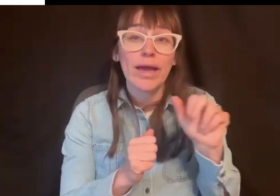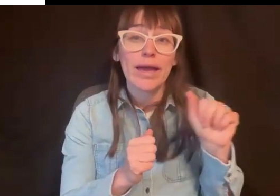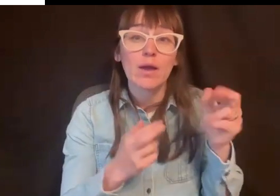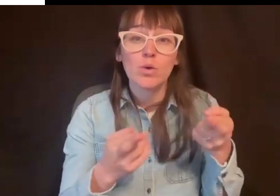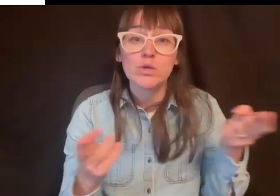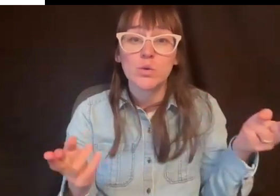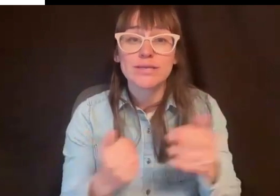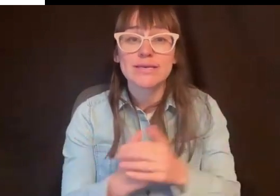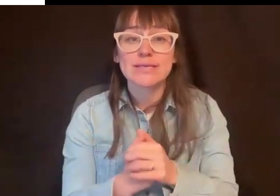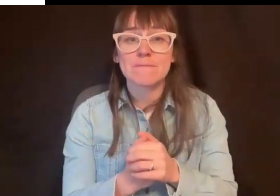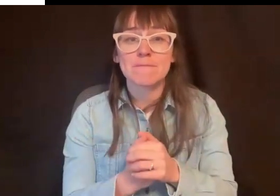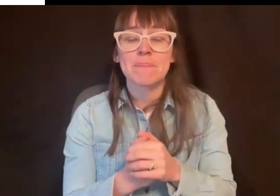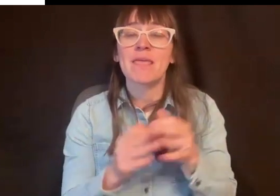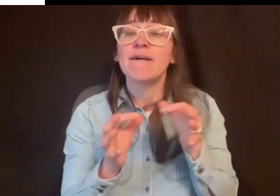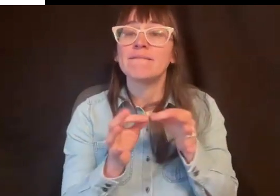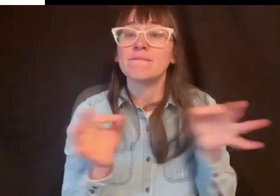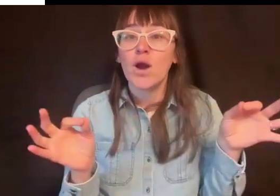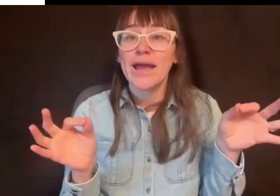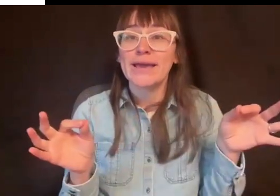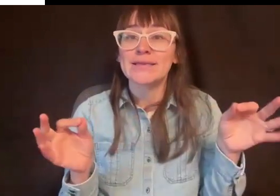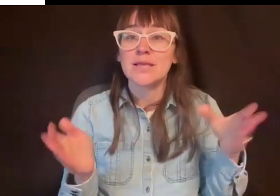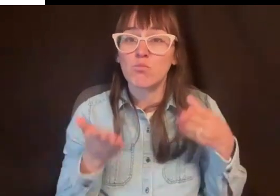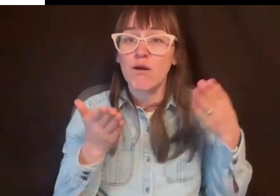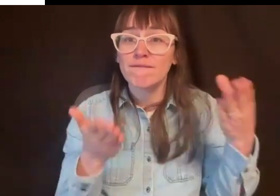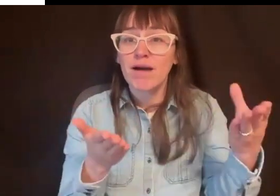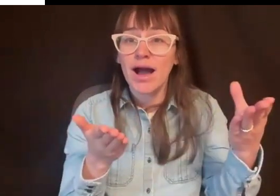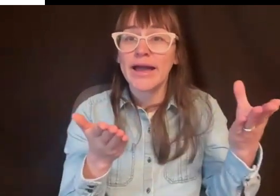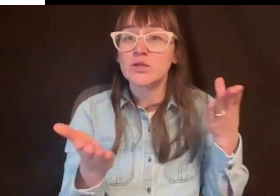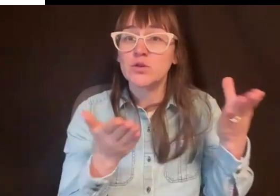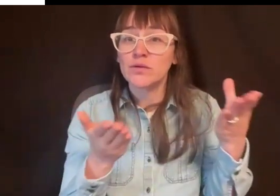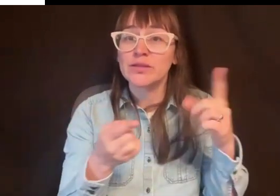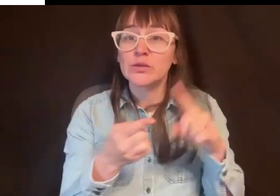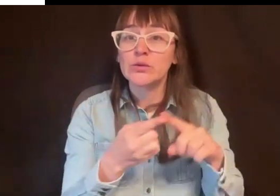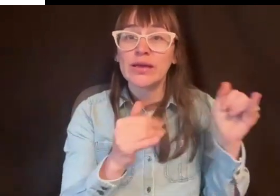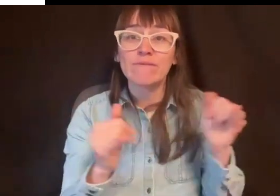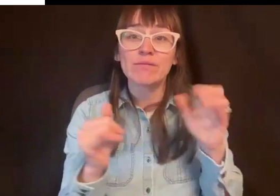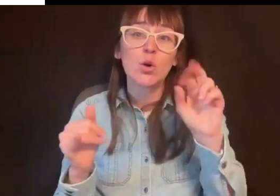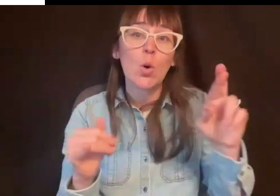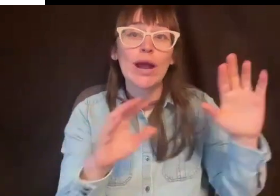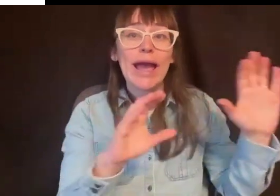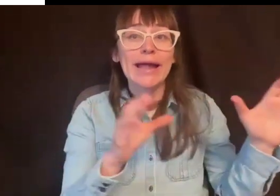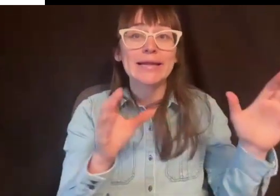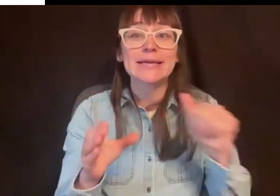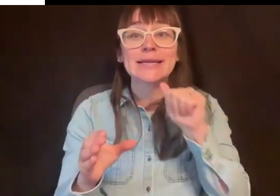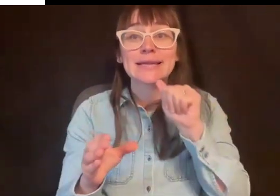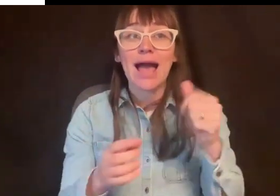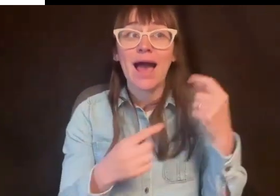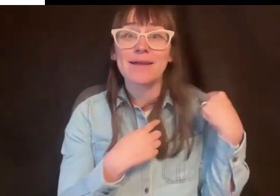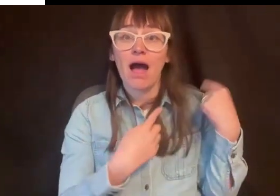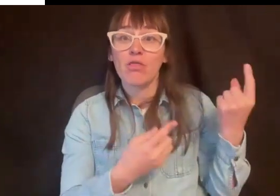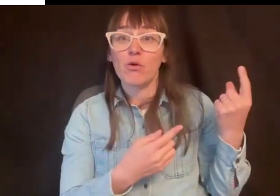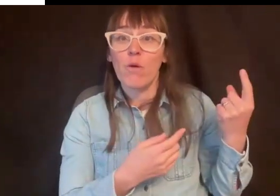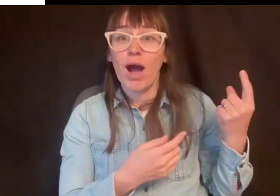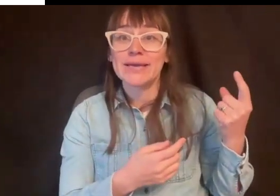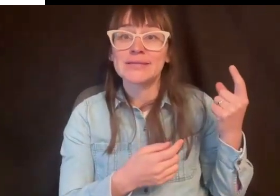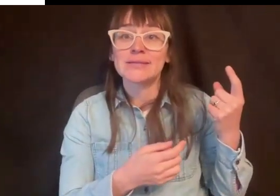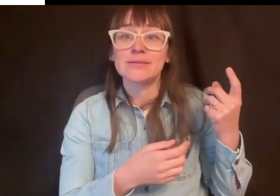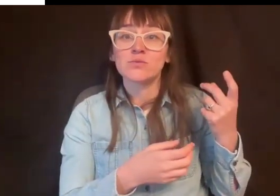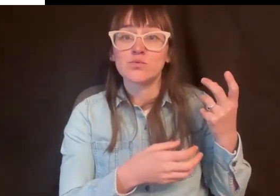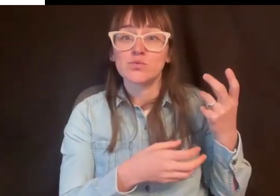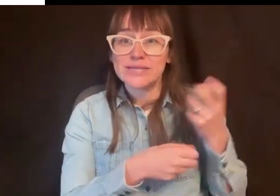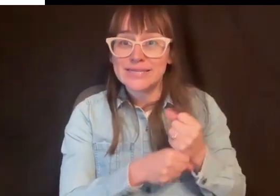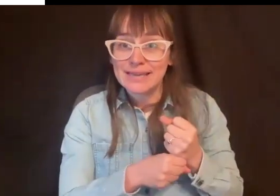The phrase provide services to individuals or entities not otherwise receiving services under this act is important and